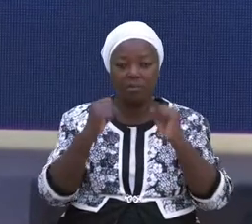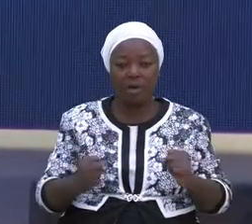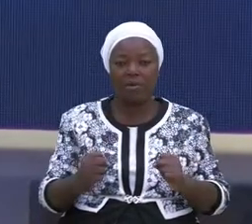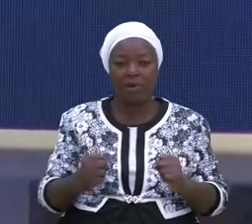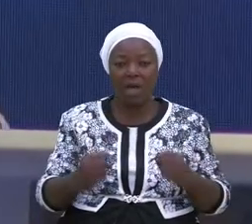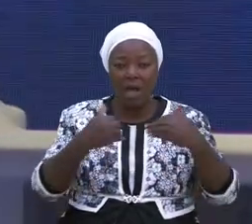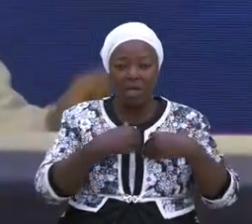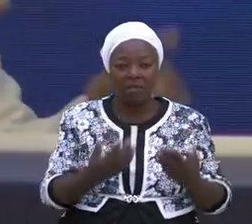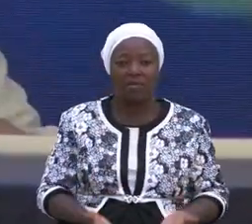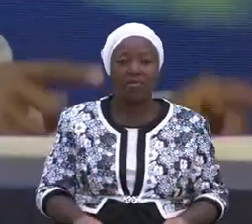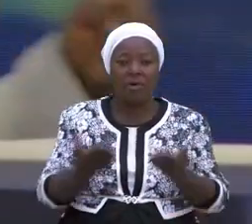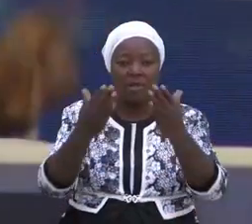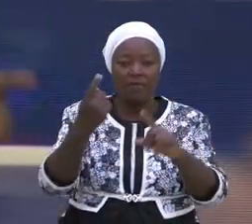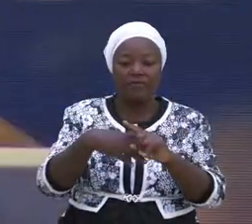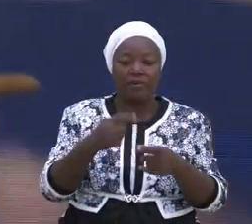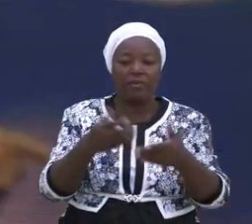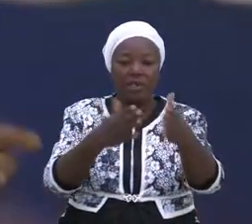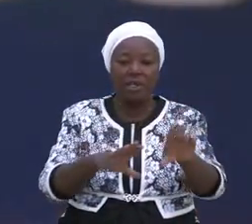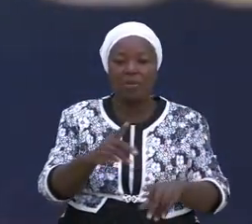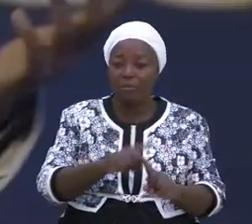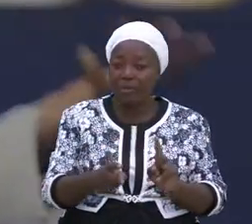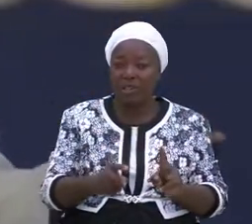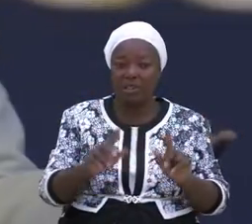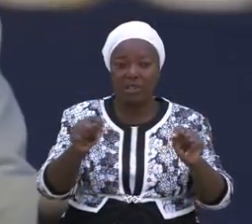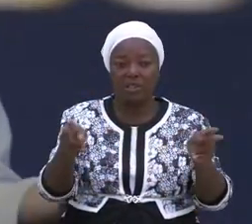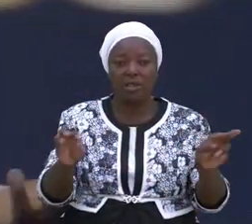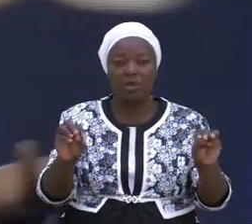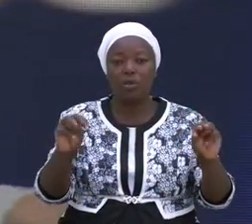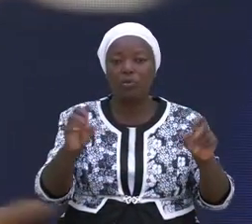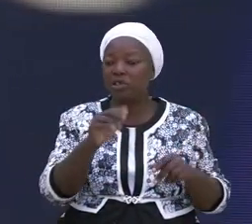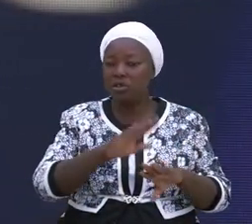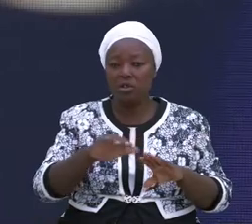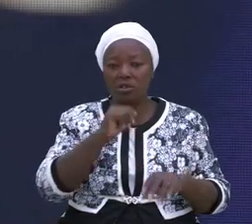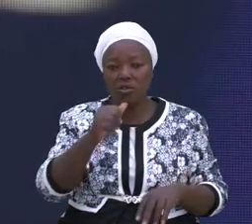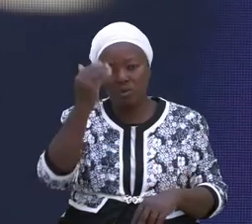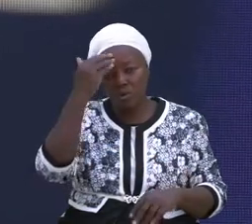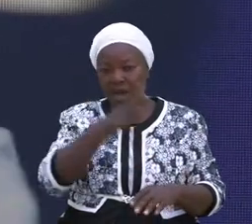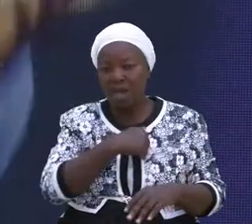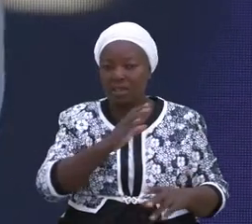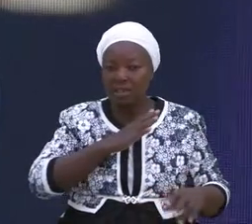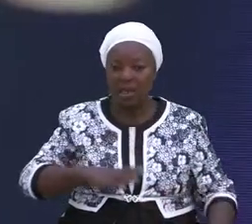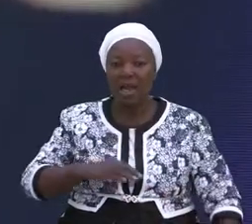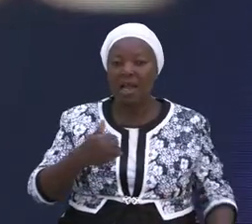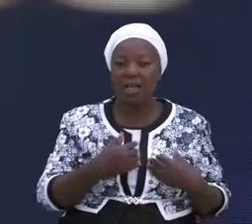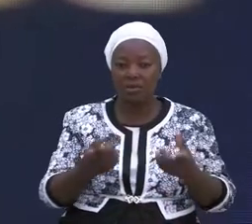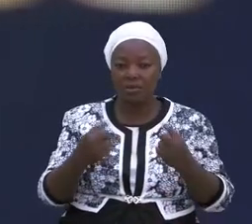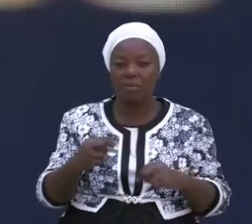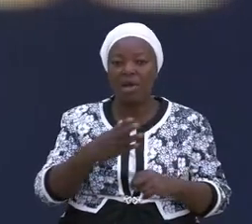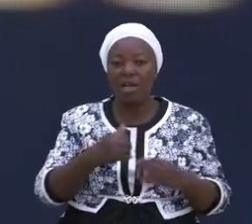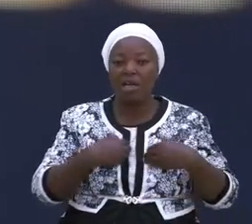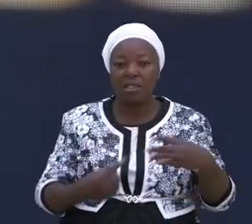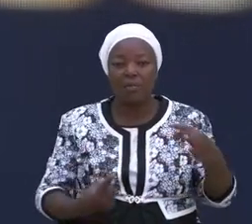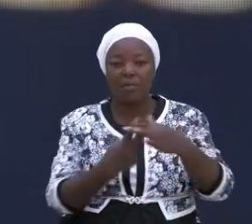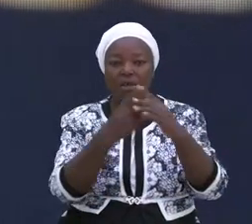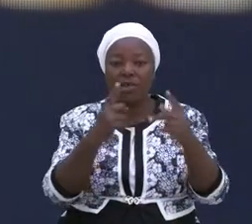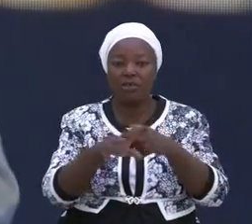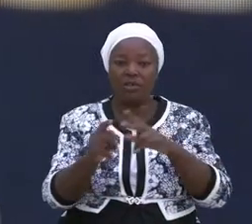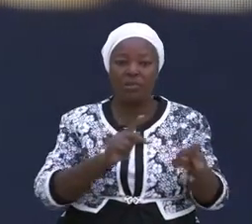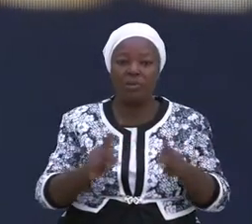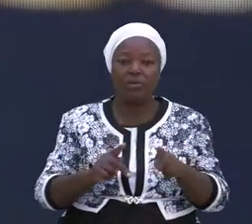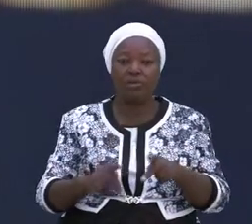the dead, but Thomas did not know. And Christ had come and appeared to the people. He